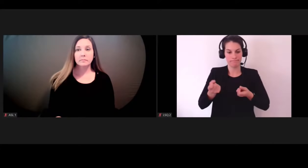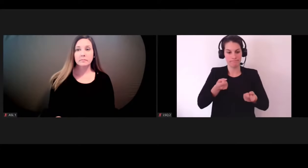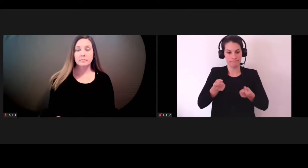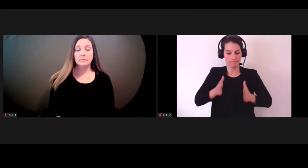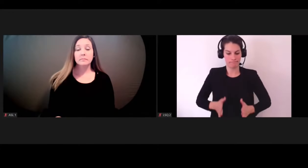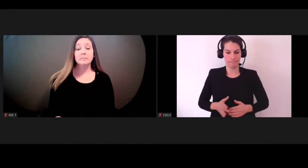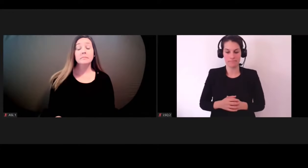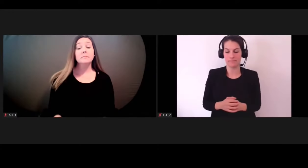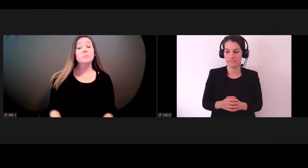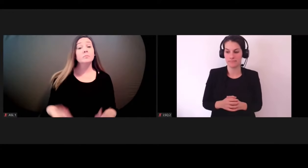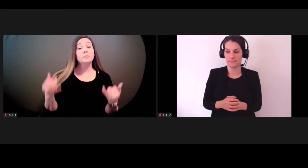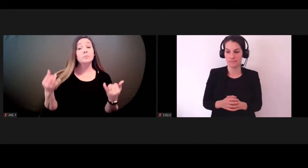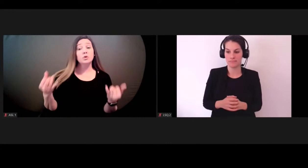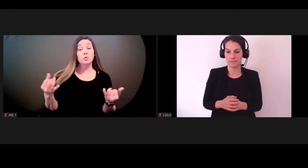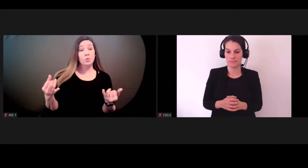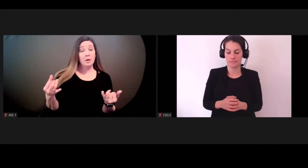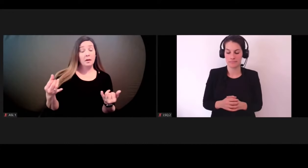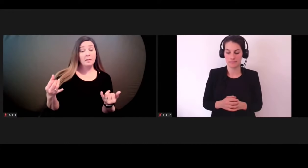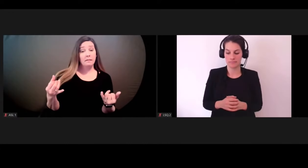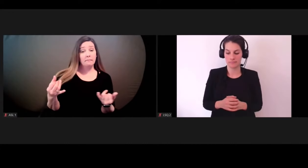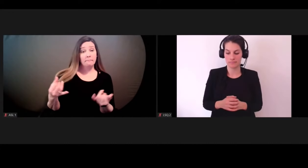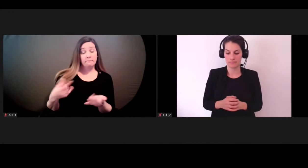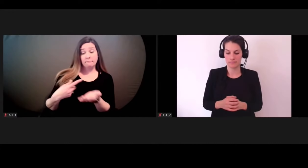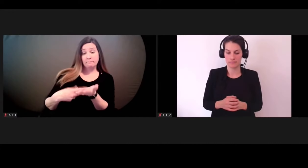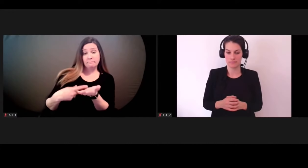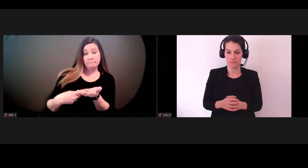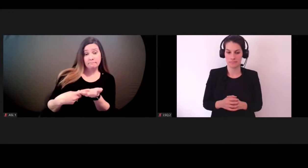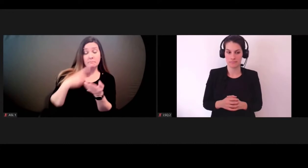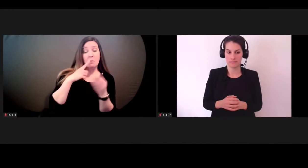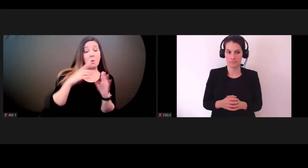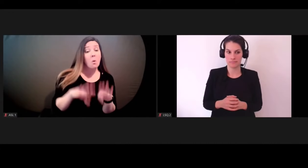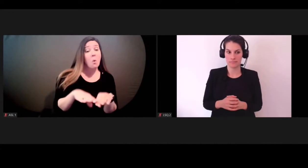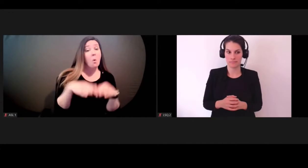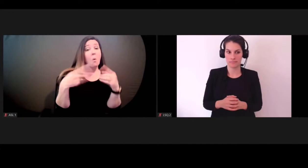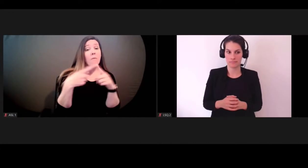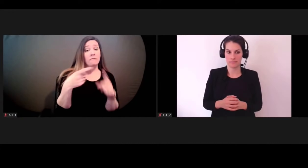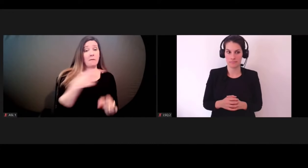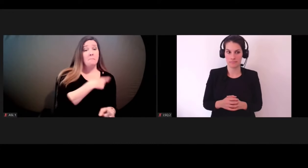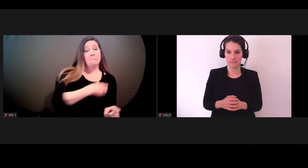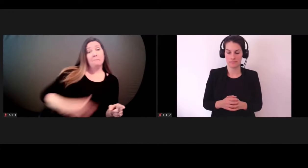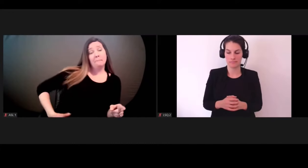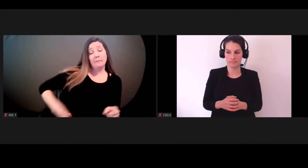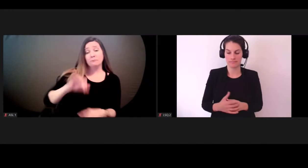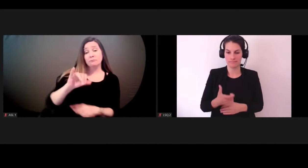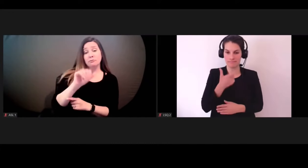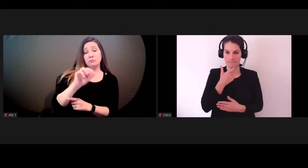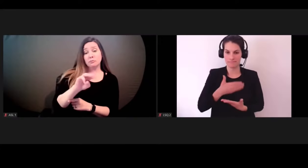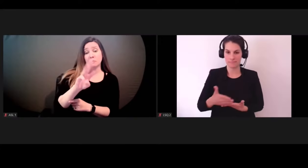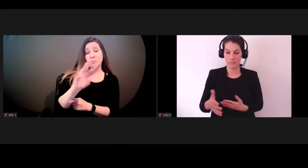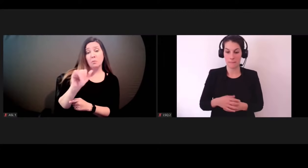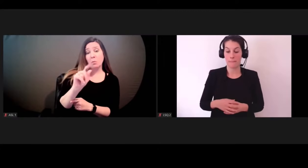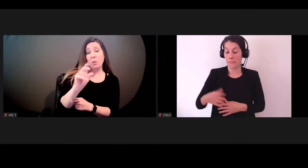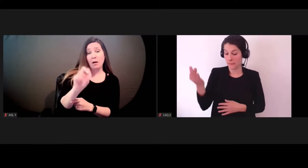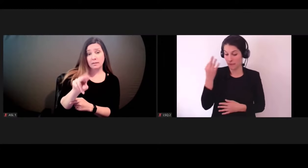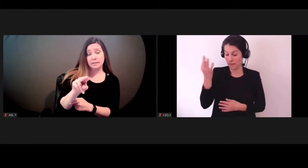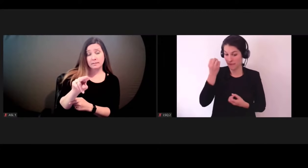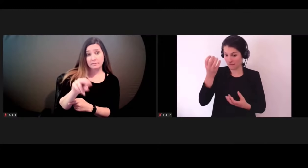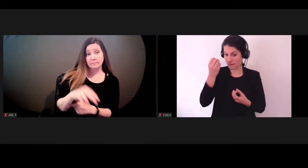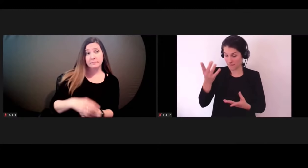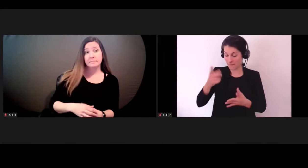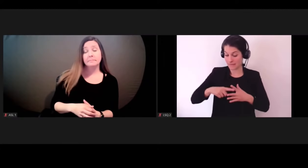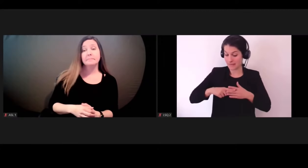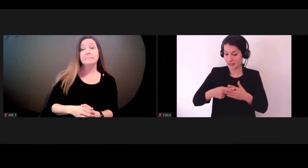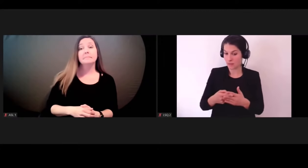Today's briefing will commence with opening remarks from Mayor Jim Watson. La séance d'information débutera par